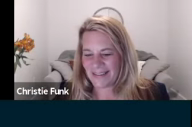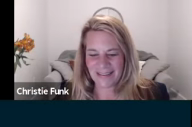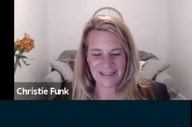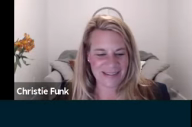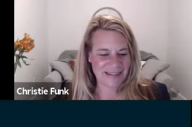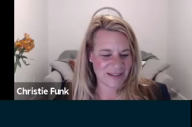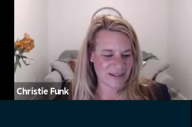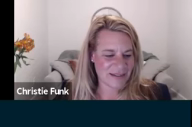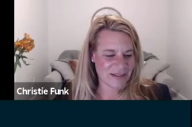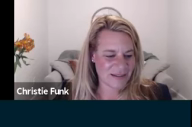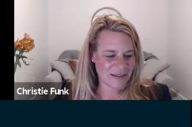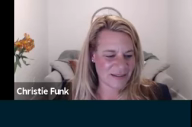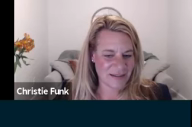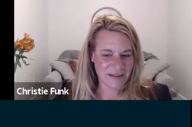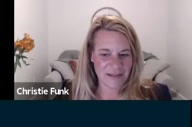Thank you.